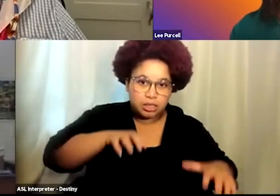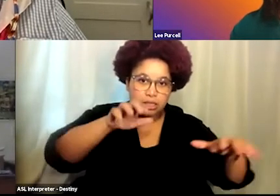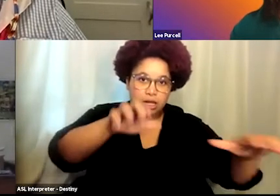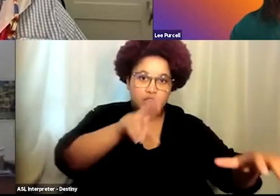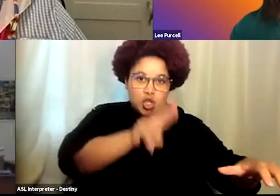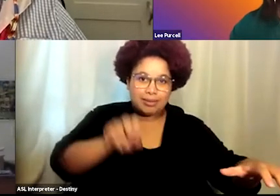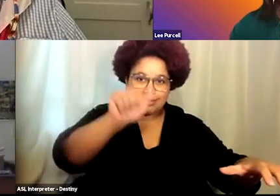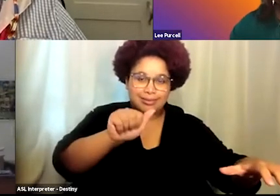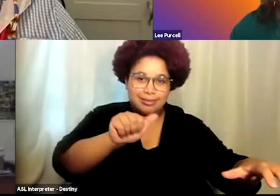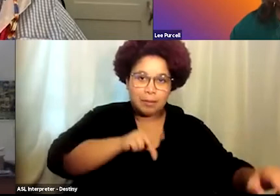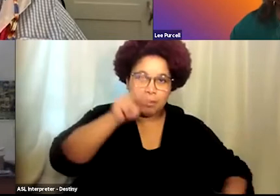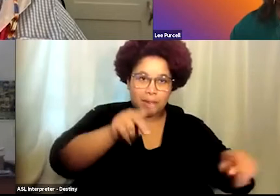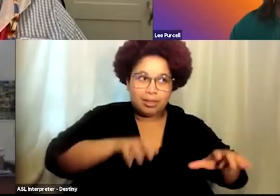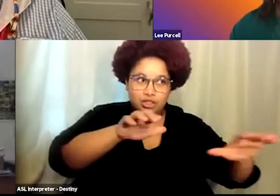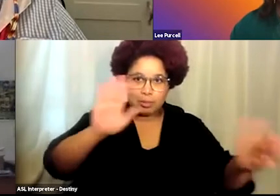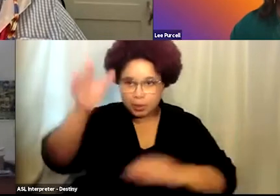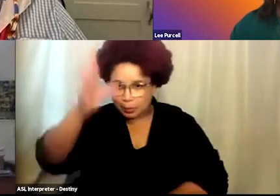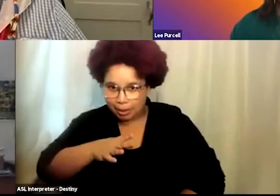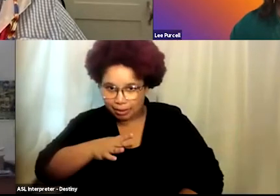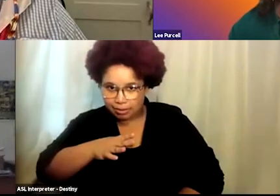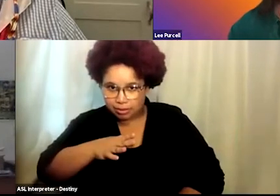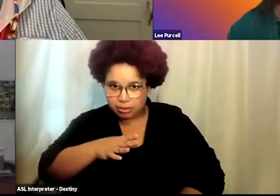US population than men.